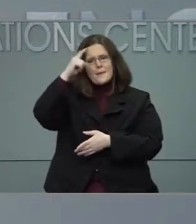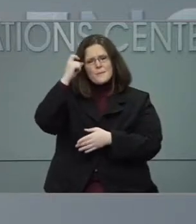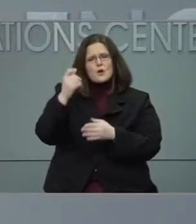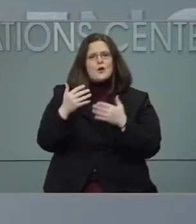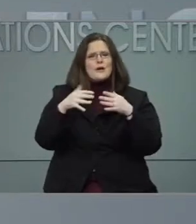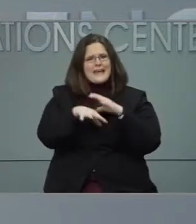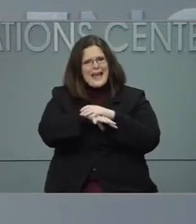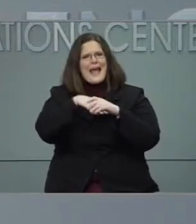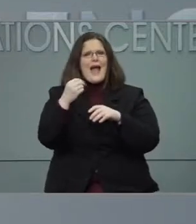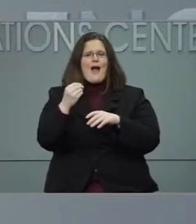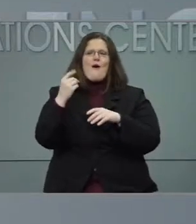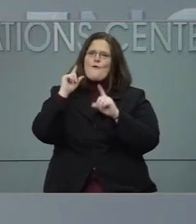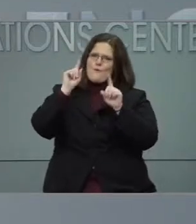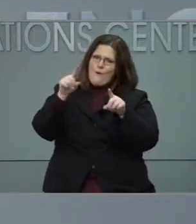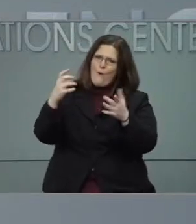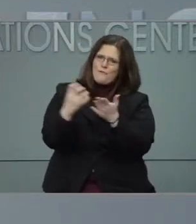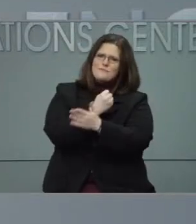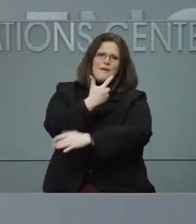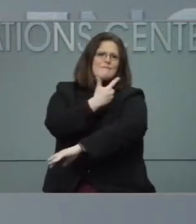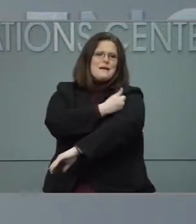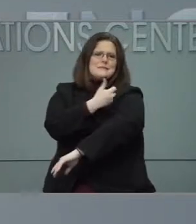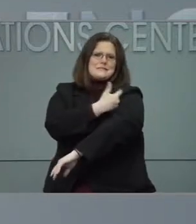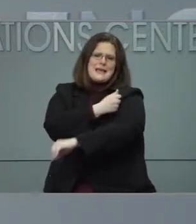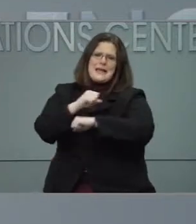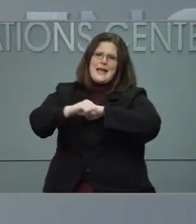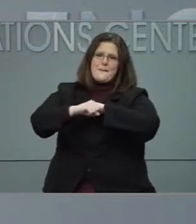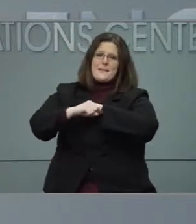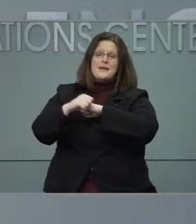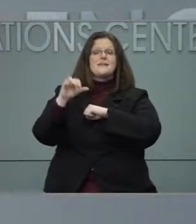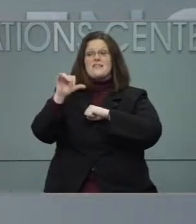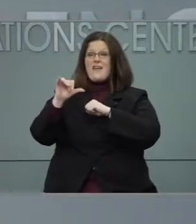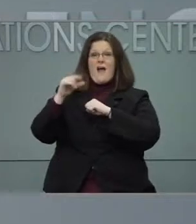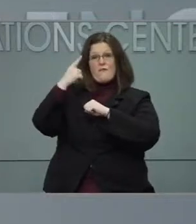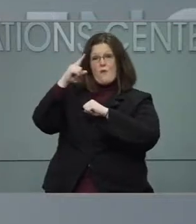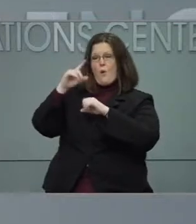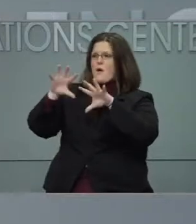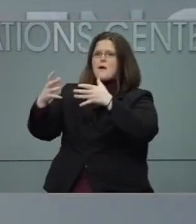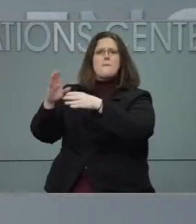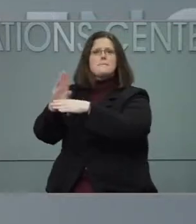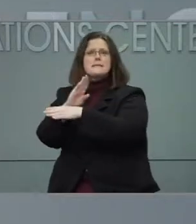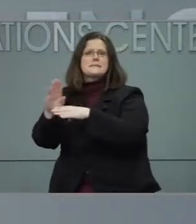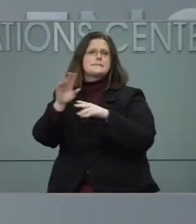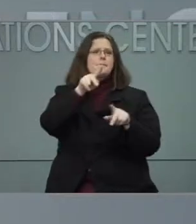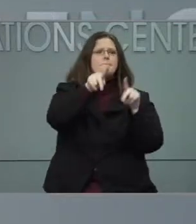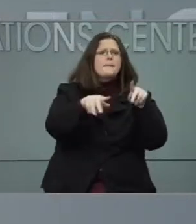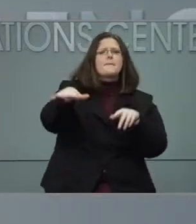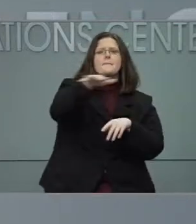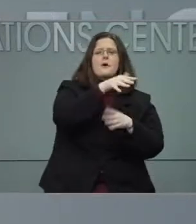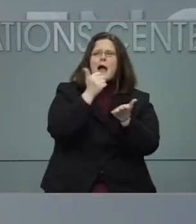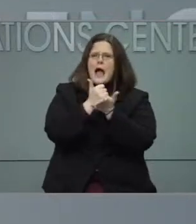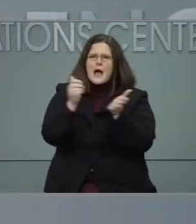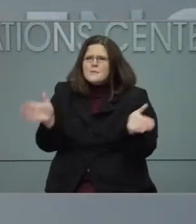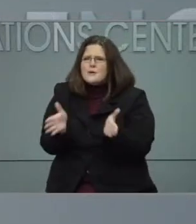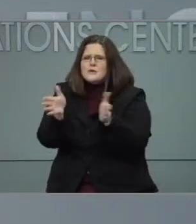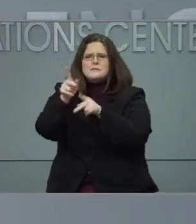community organizations, private businesses, and individuals to sign up for the campaign and help us to promote